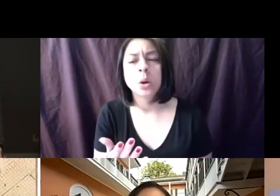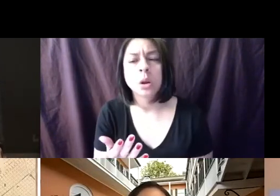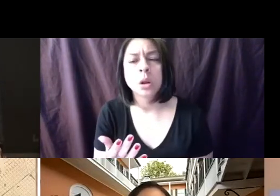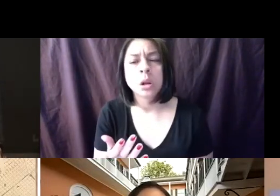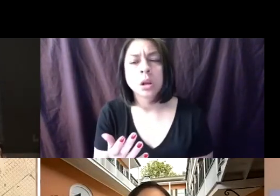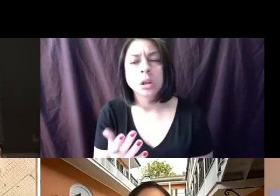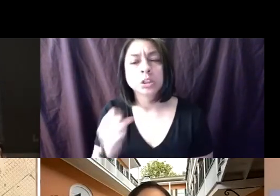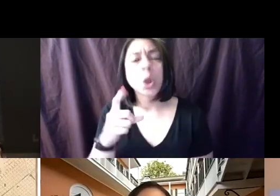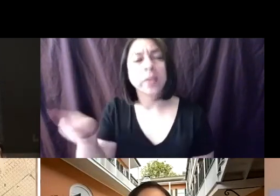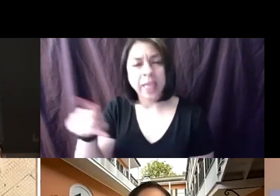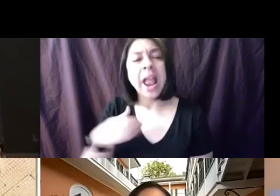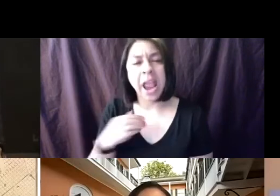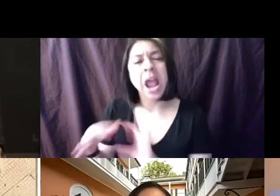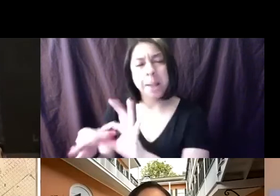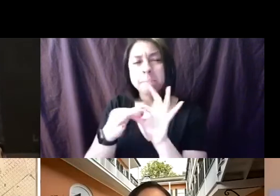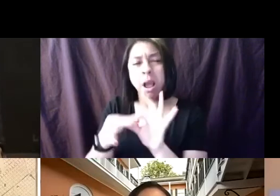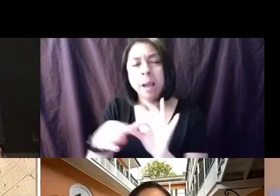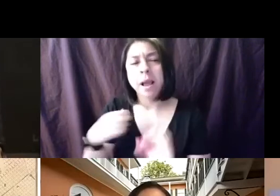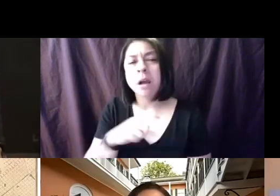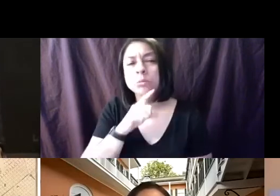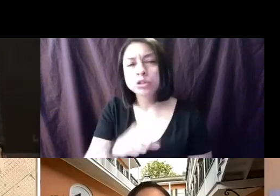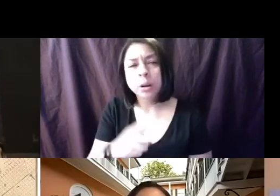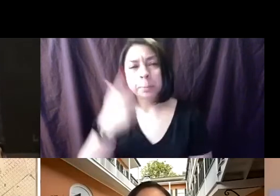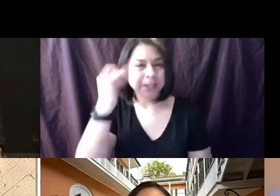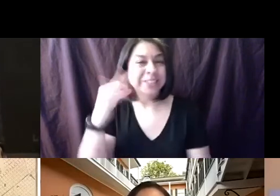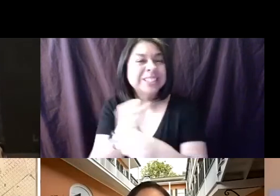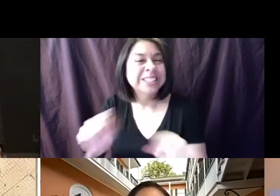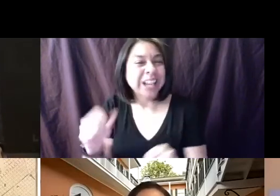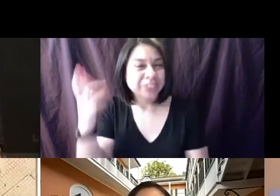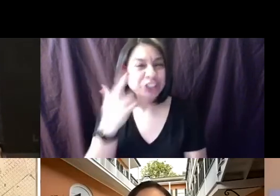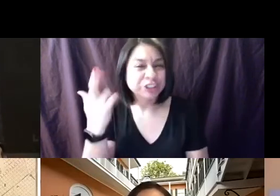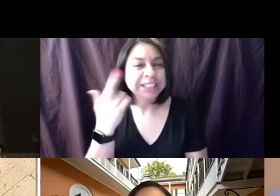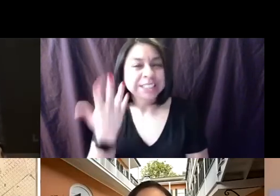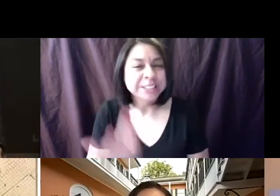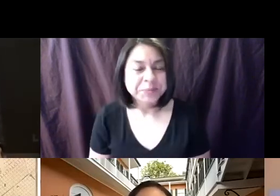they shared a bond, but I'm sure it was because of safety reasons.